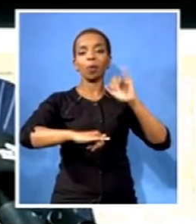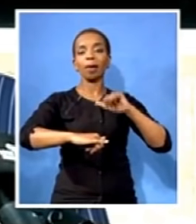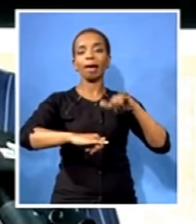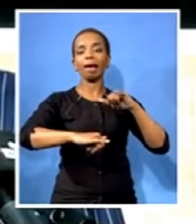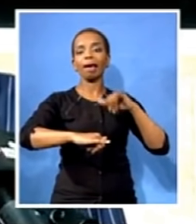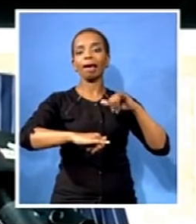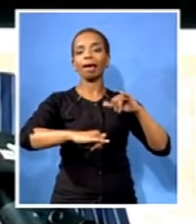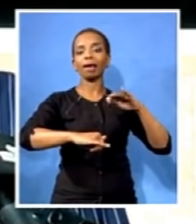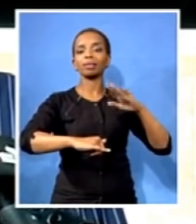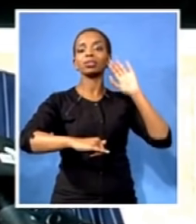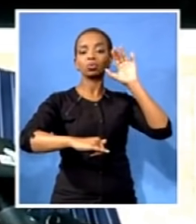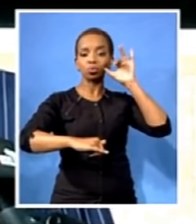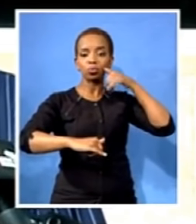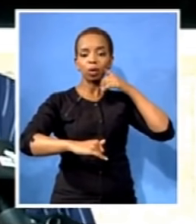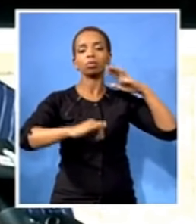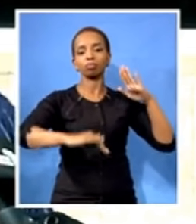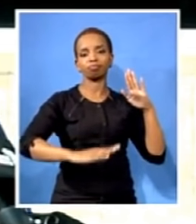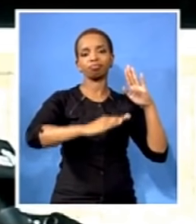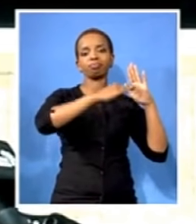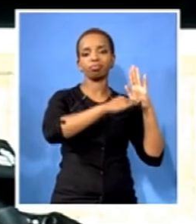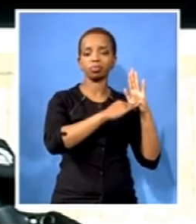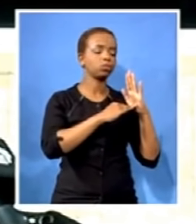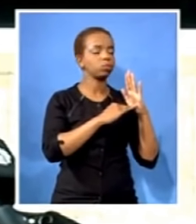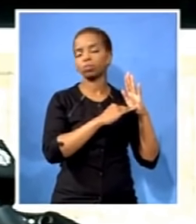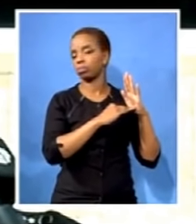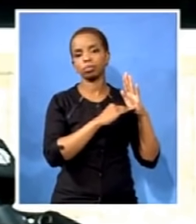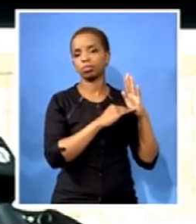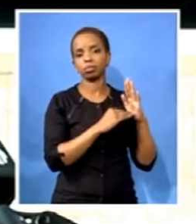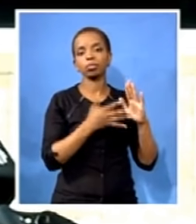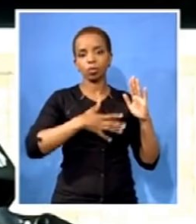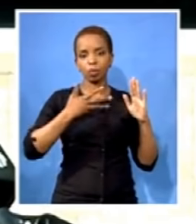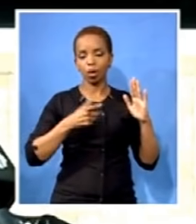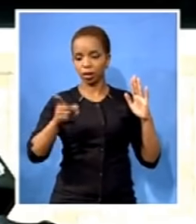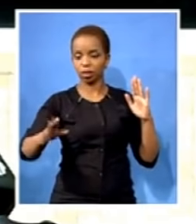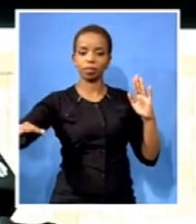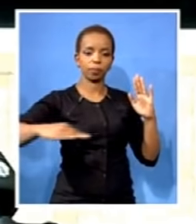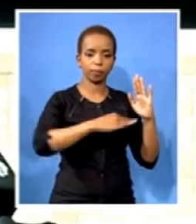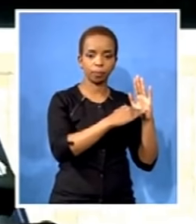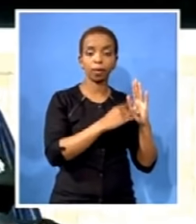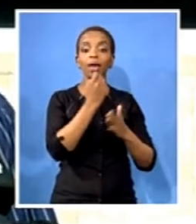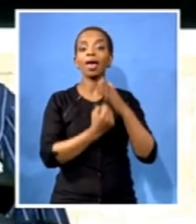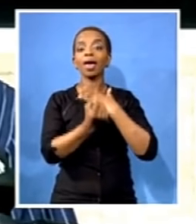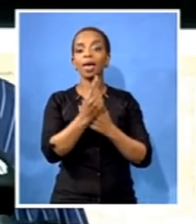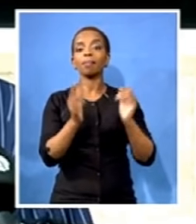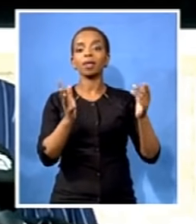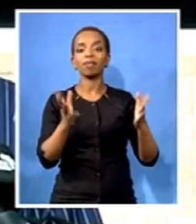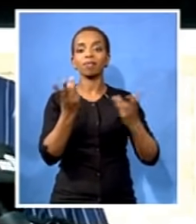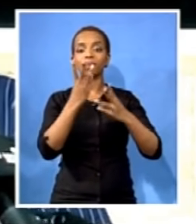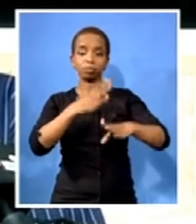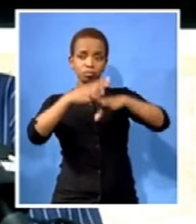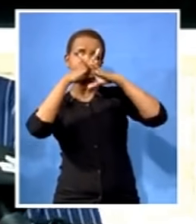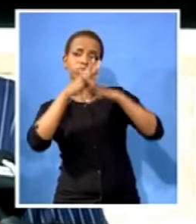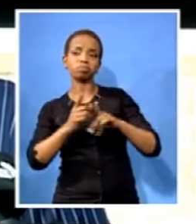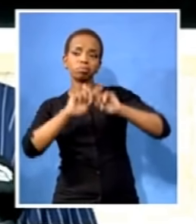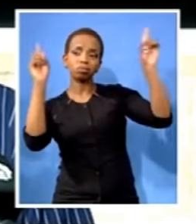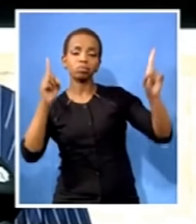the road. And I wish to apologize to everybody who got inconvenienced by that. And we